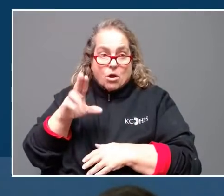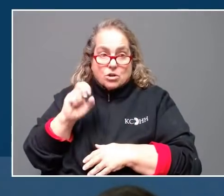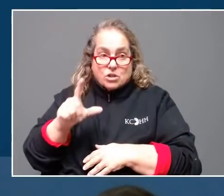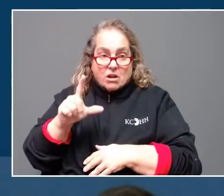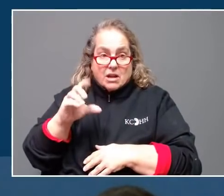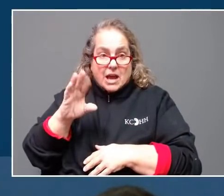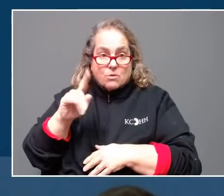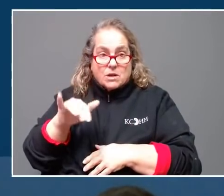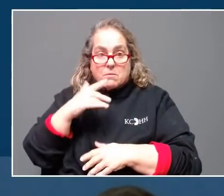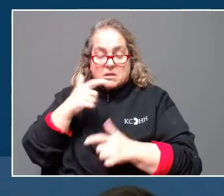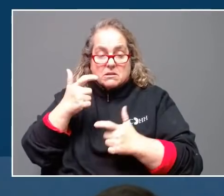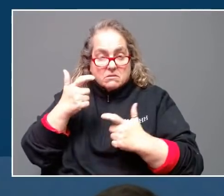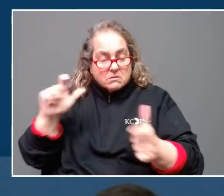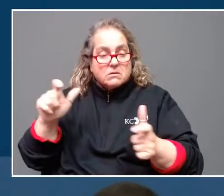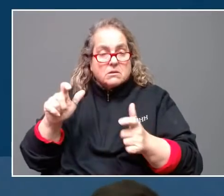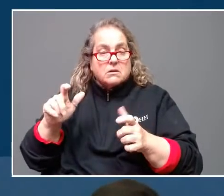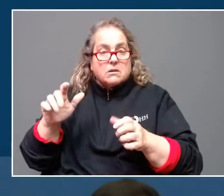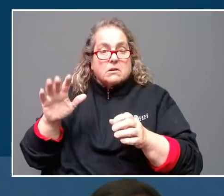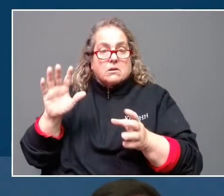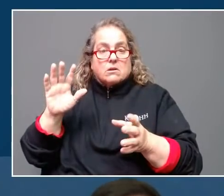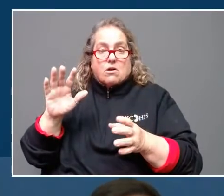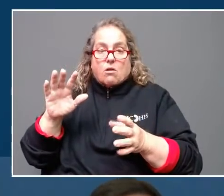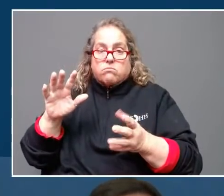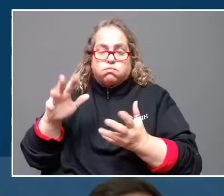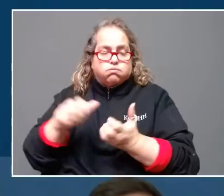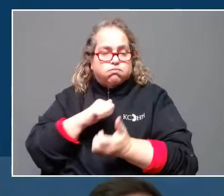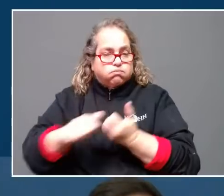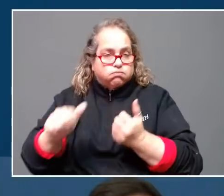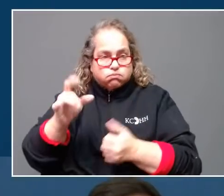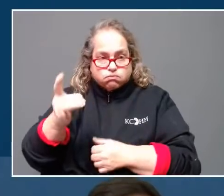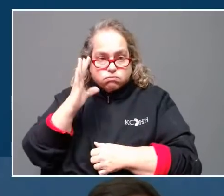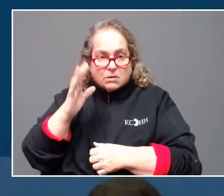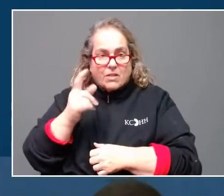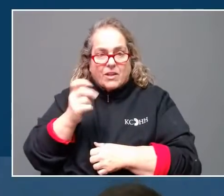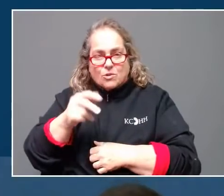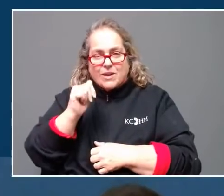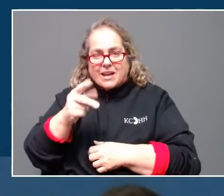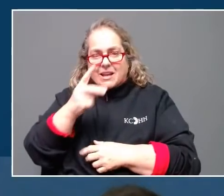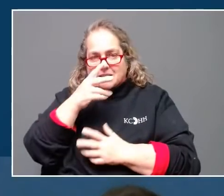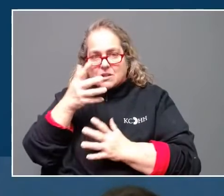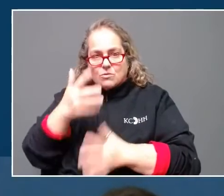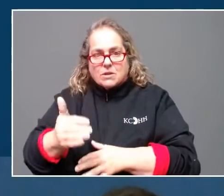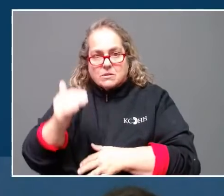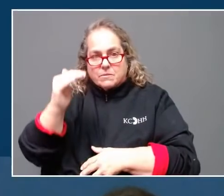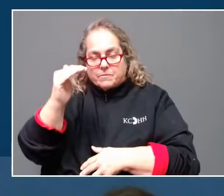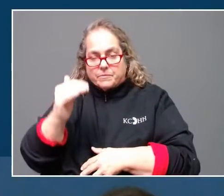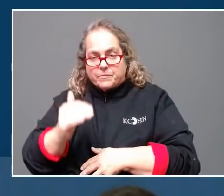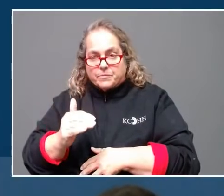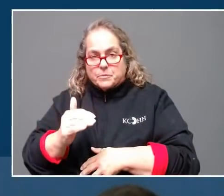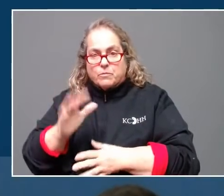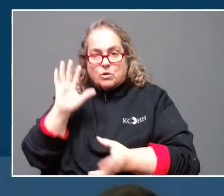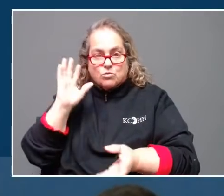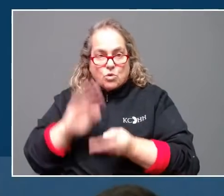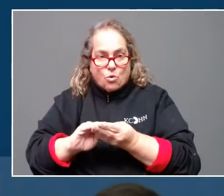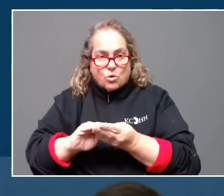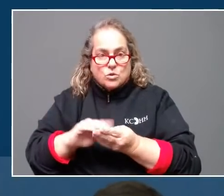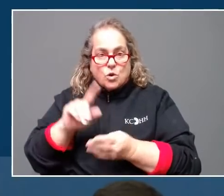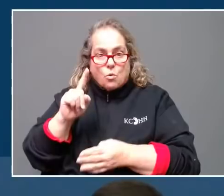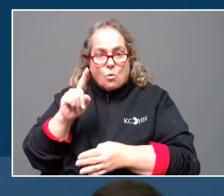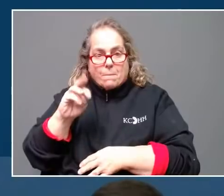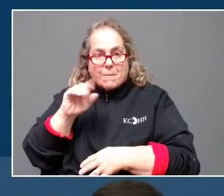of devastation and debris. And then you can see ultimately the totals,